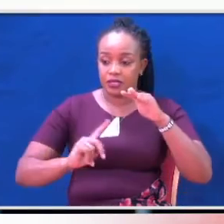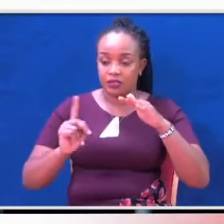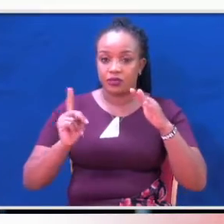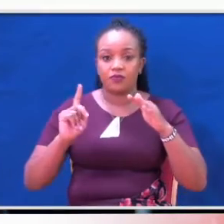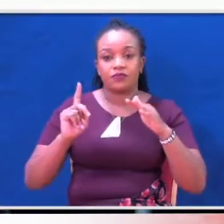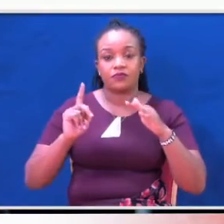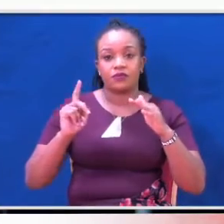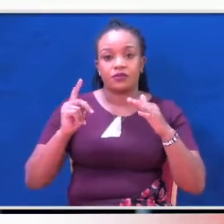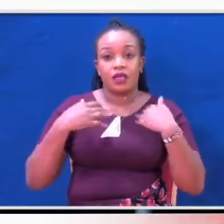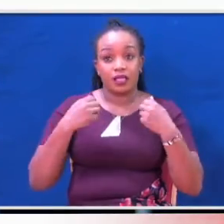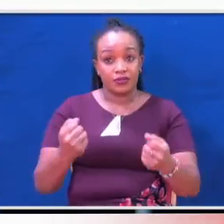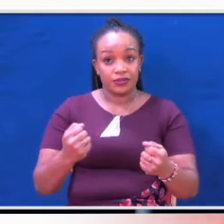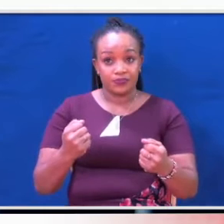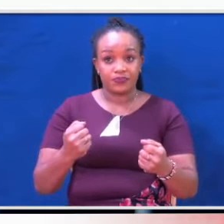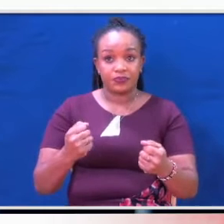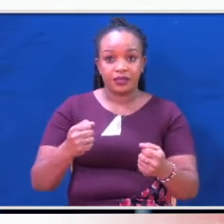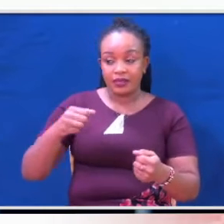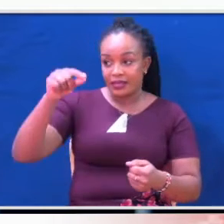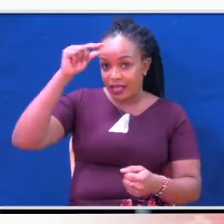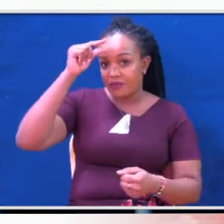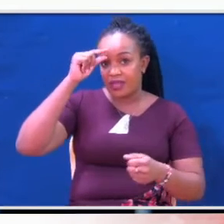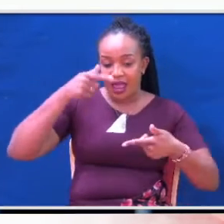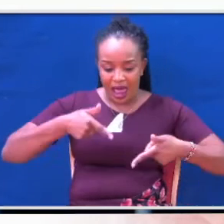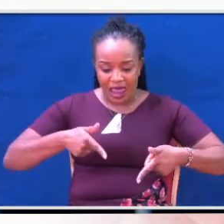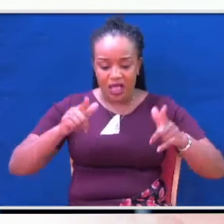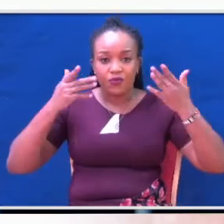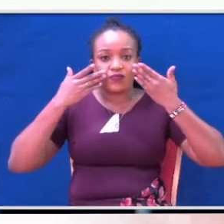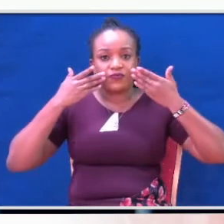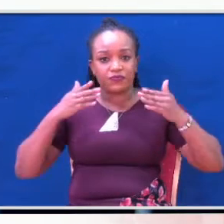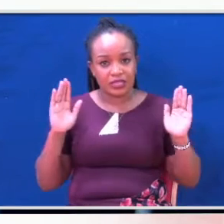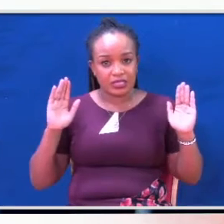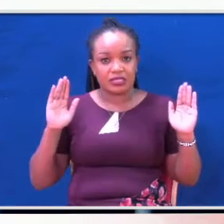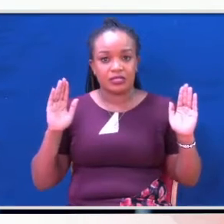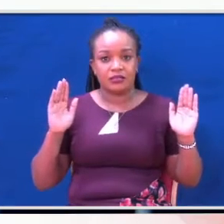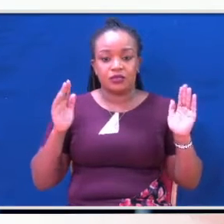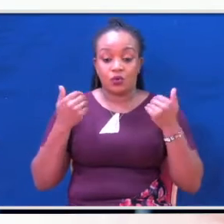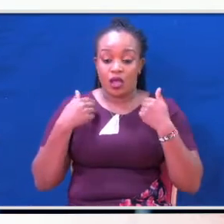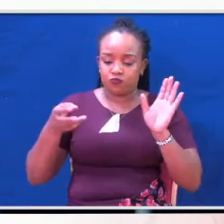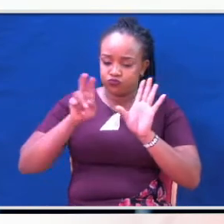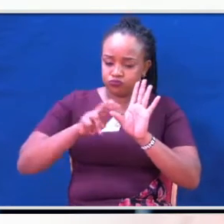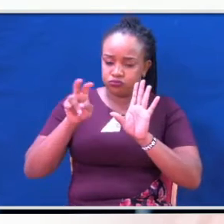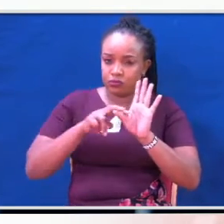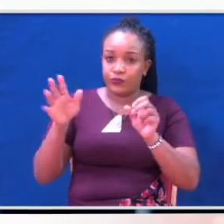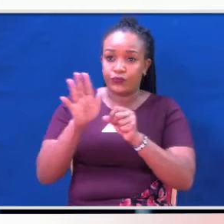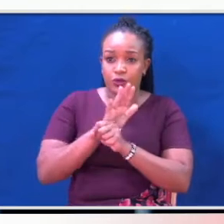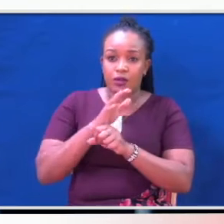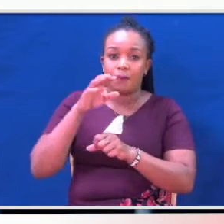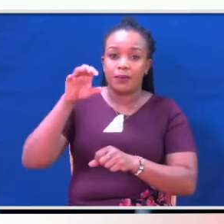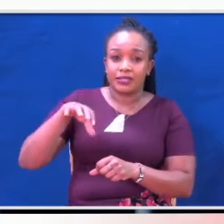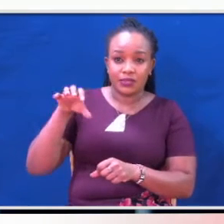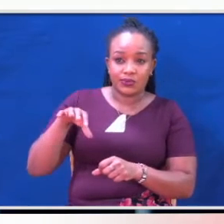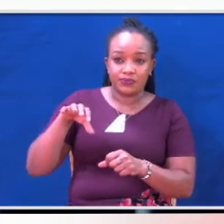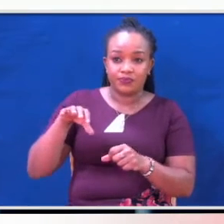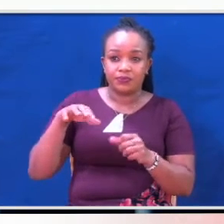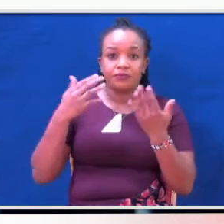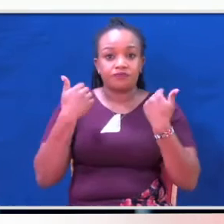us some leeway and they have understood our plea, it is incumbent upon us in the